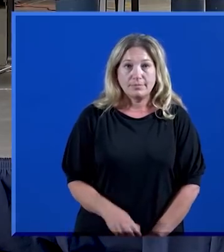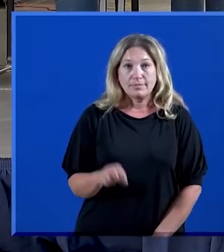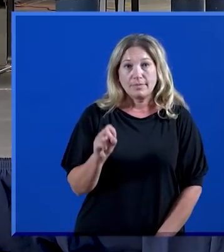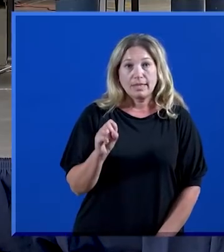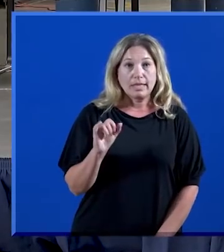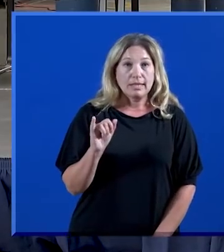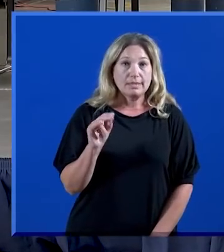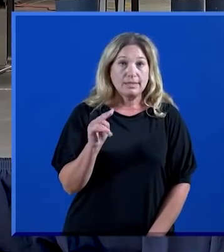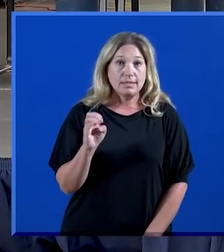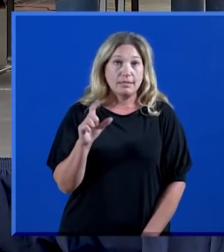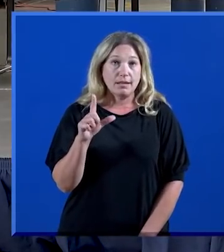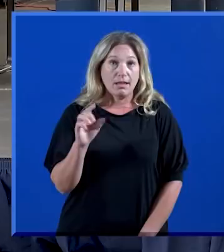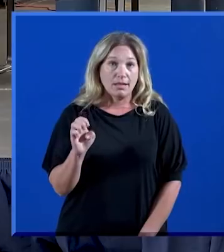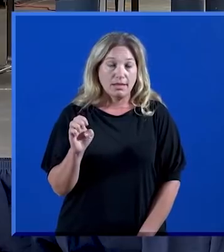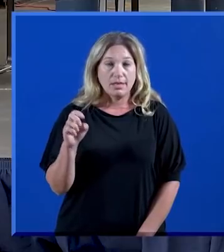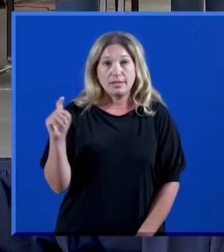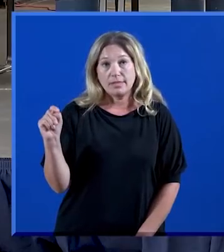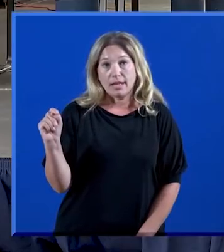Sonali Tundell.